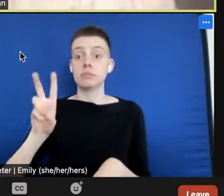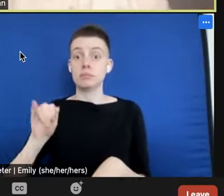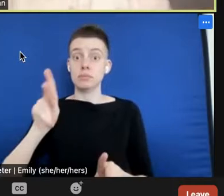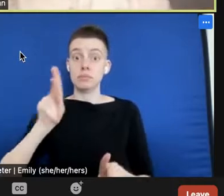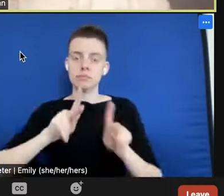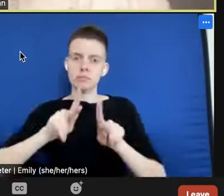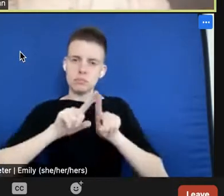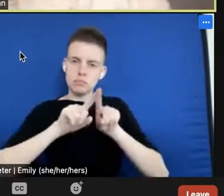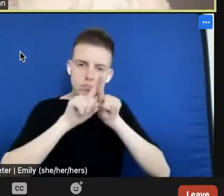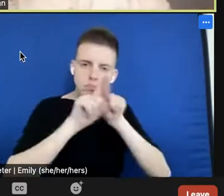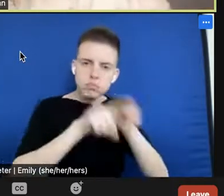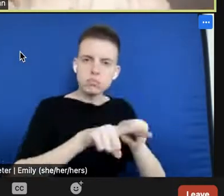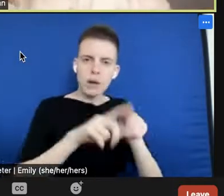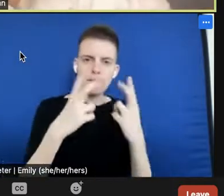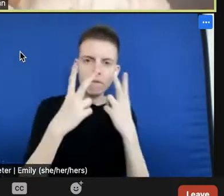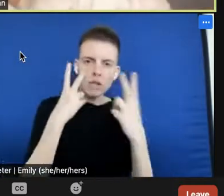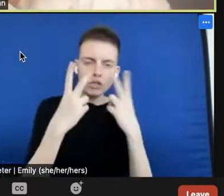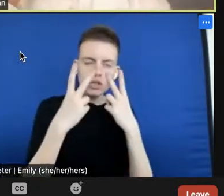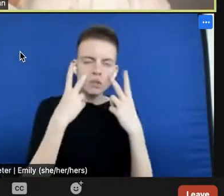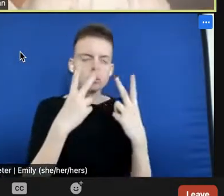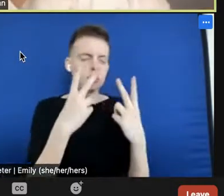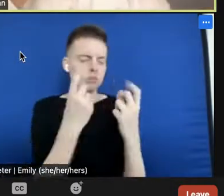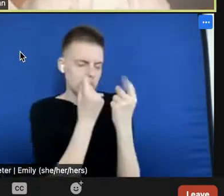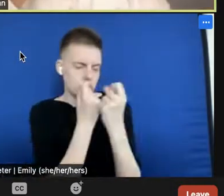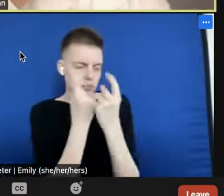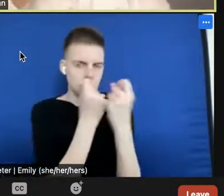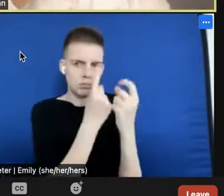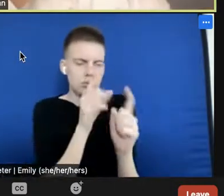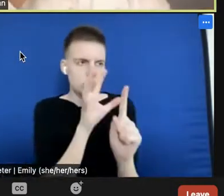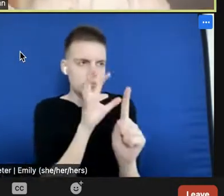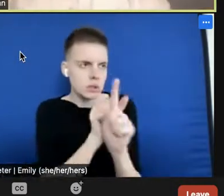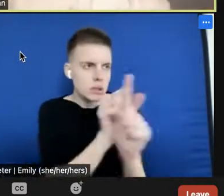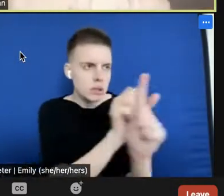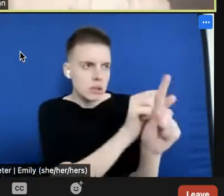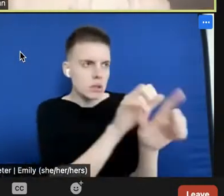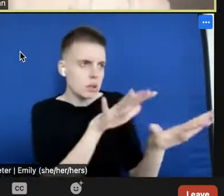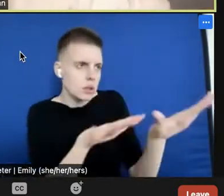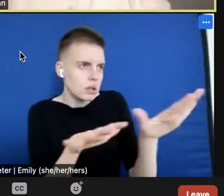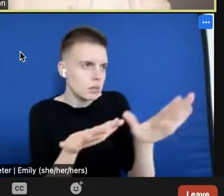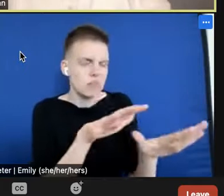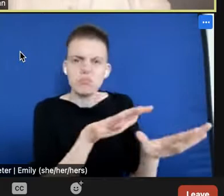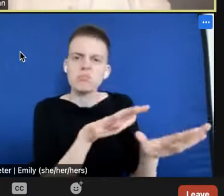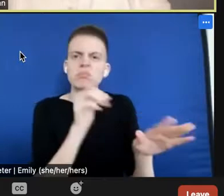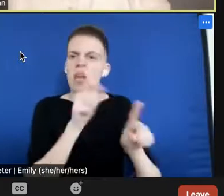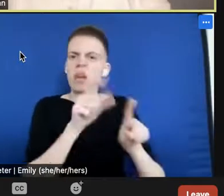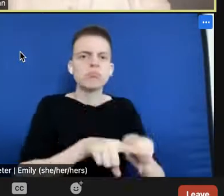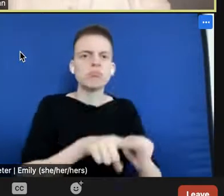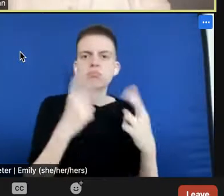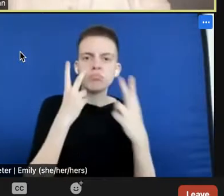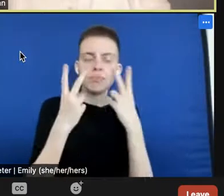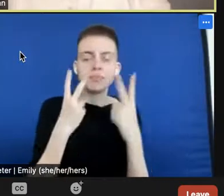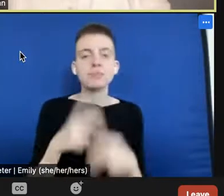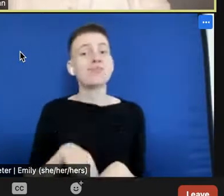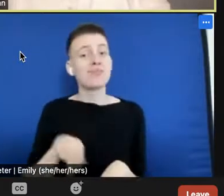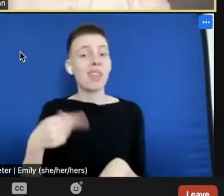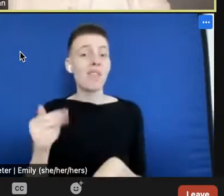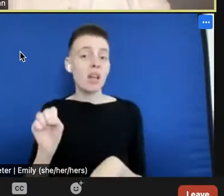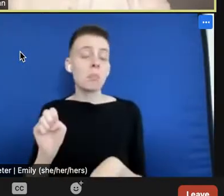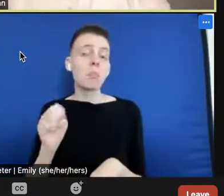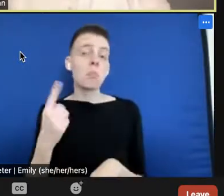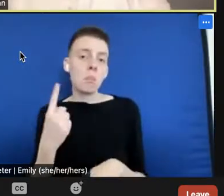to access information at near or to explore the environment. In phase 1, they may use tactile methods